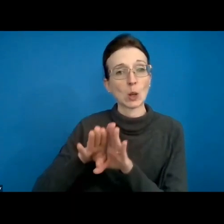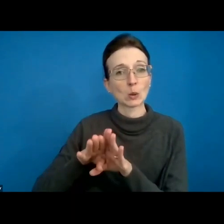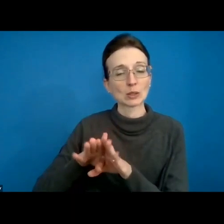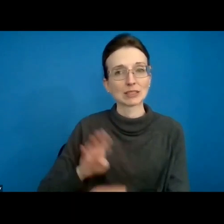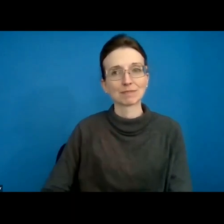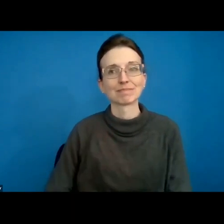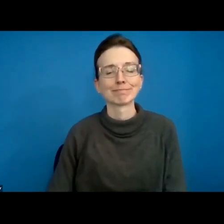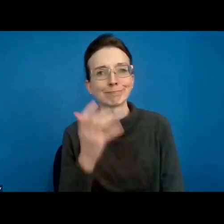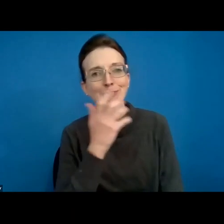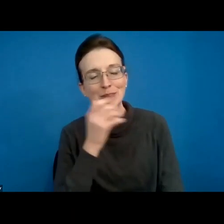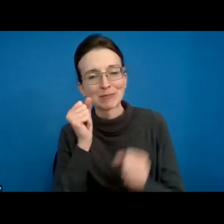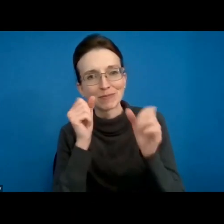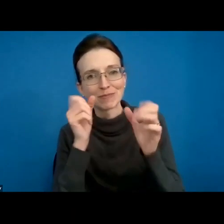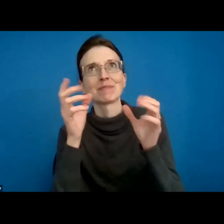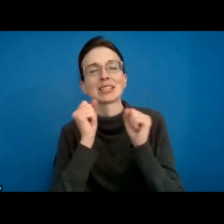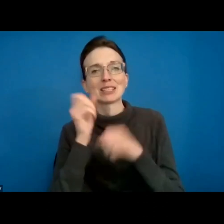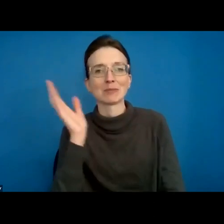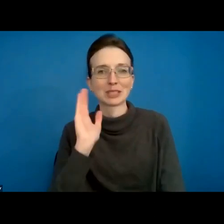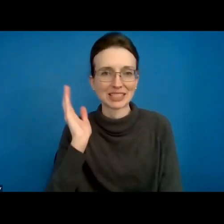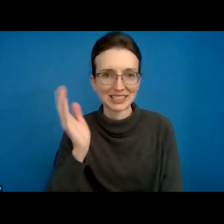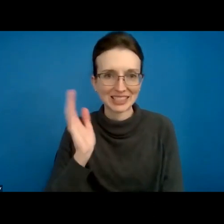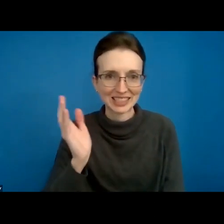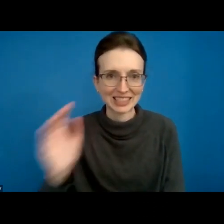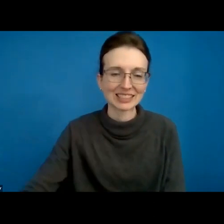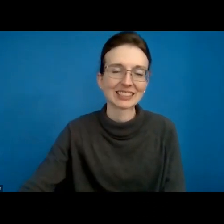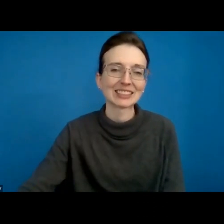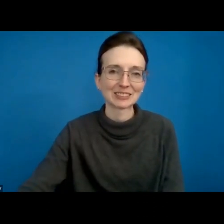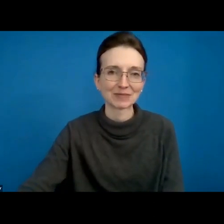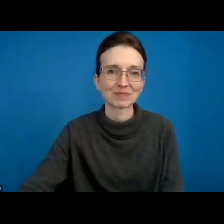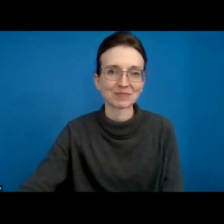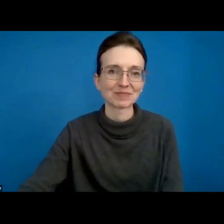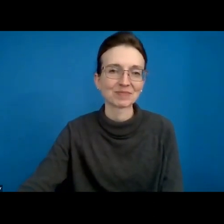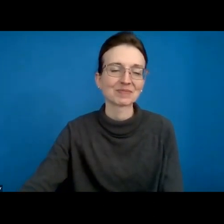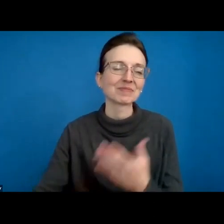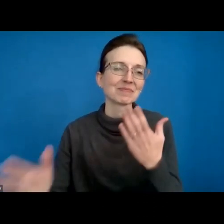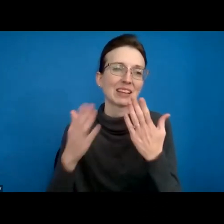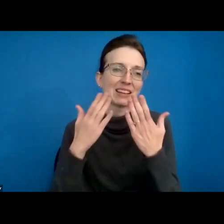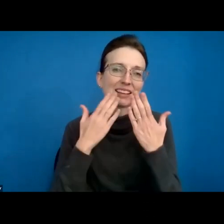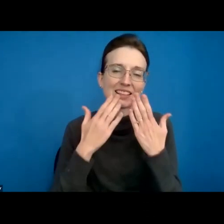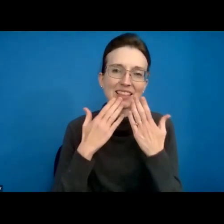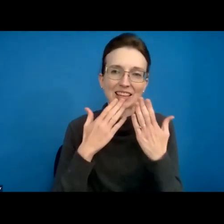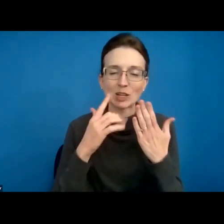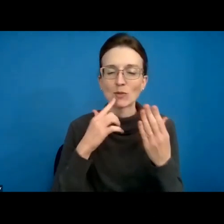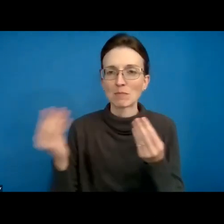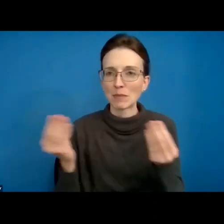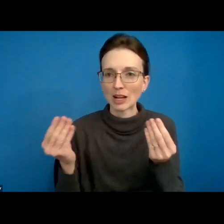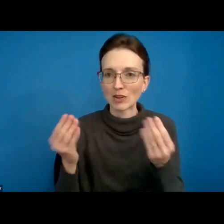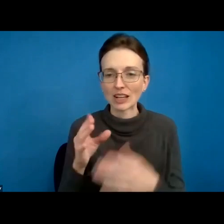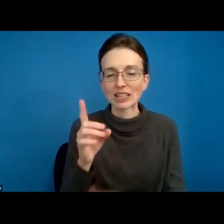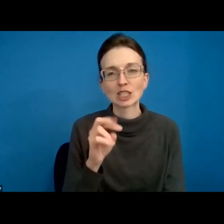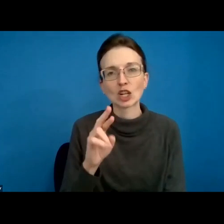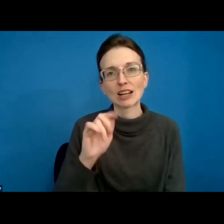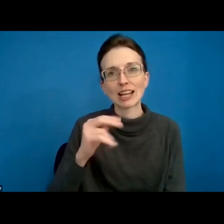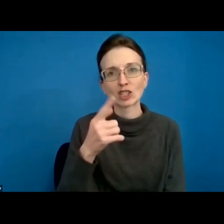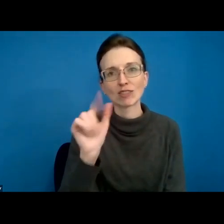Wow, amazing, amazing presentations, amazing work. Thank you so much to our moderator, Dr. Angela